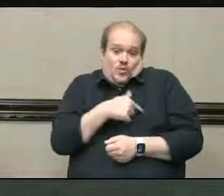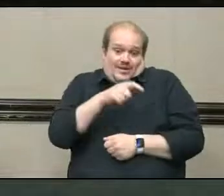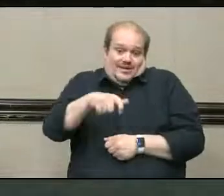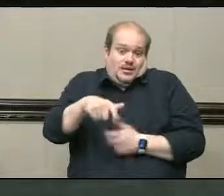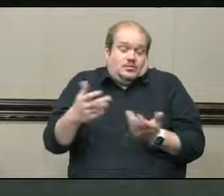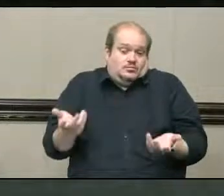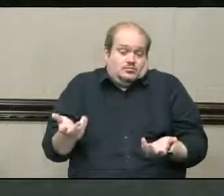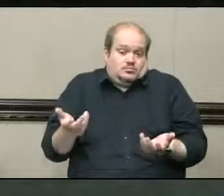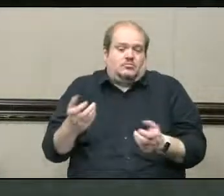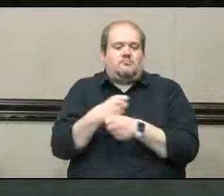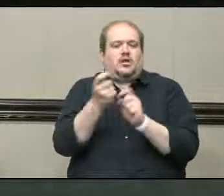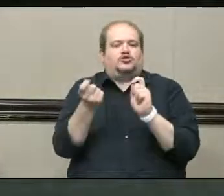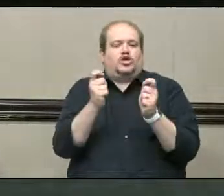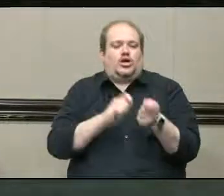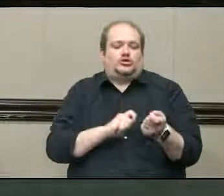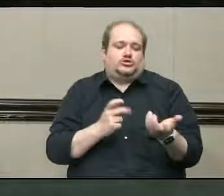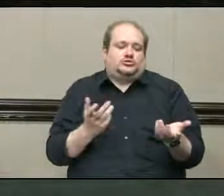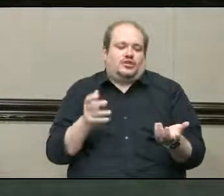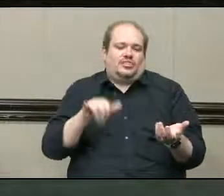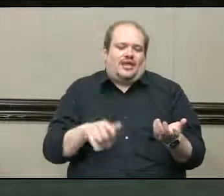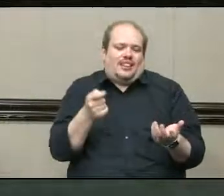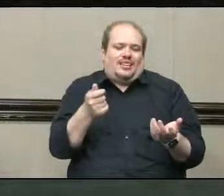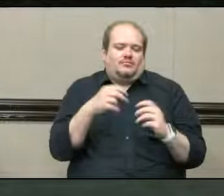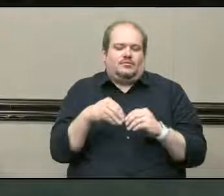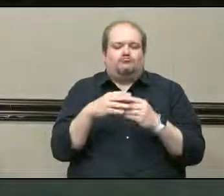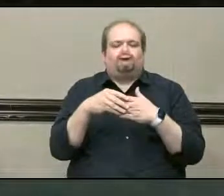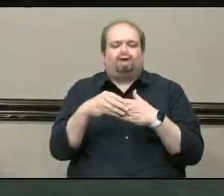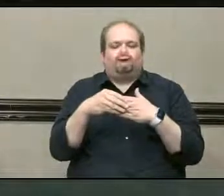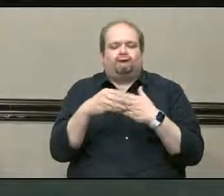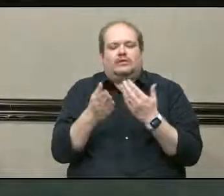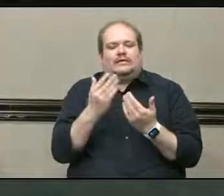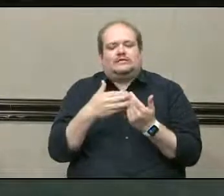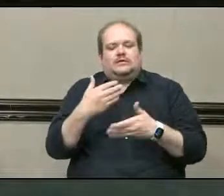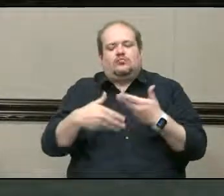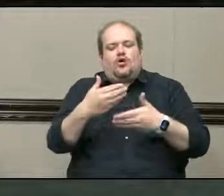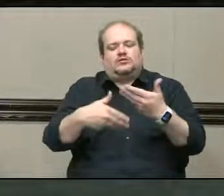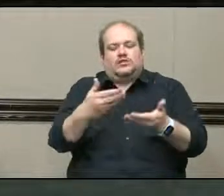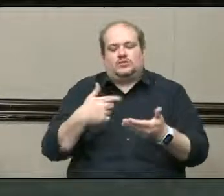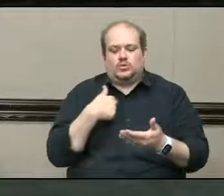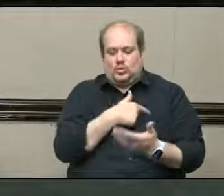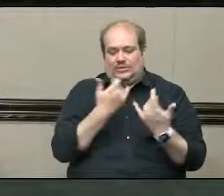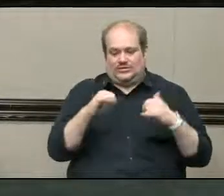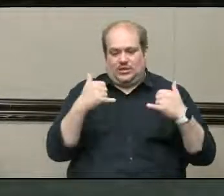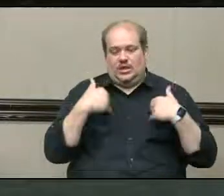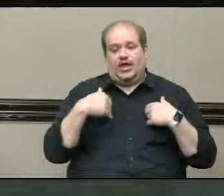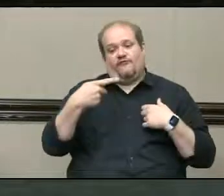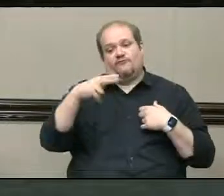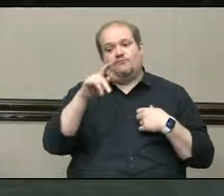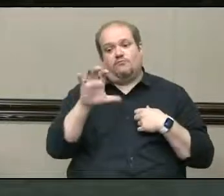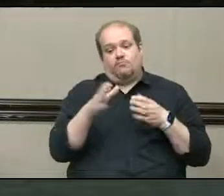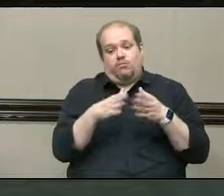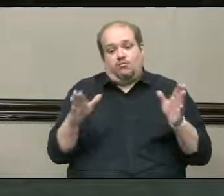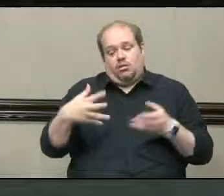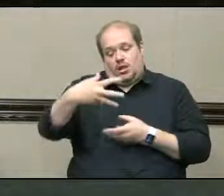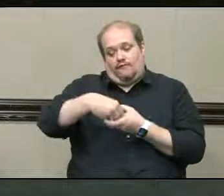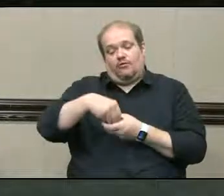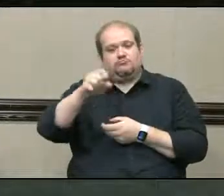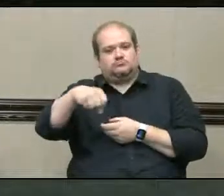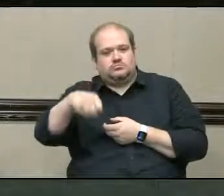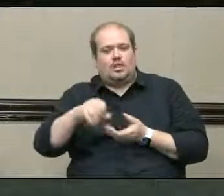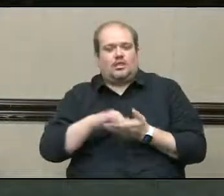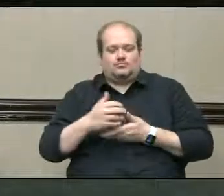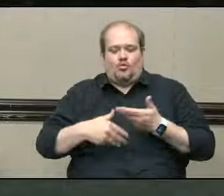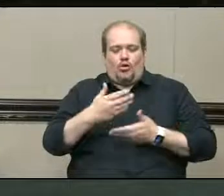need to make changes in it. It's a little easier process. We still do the public involvement and do